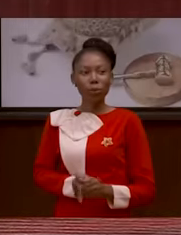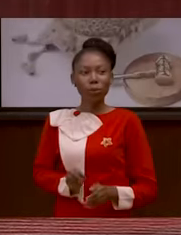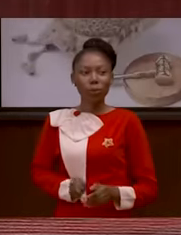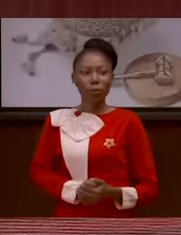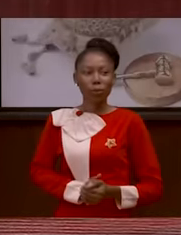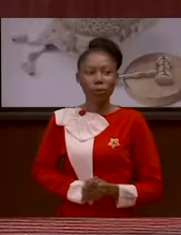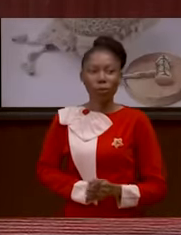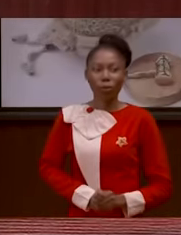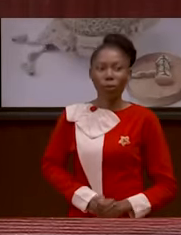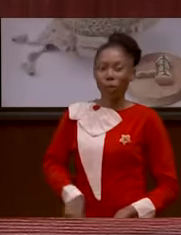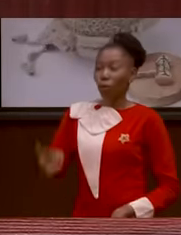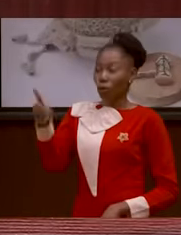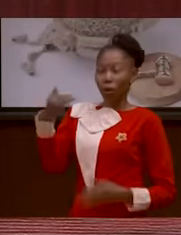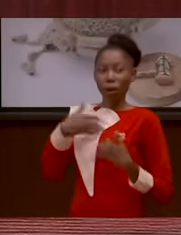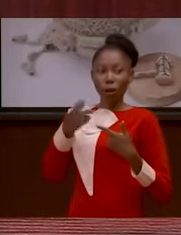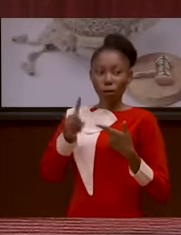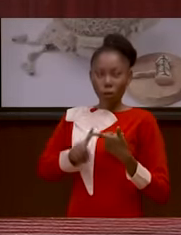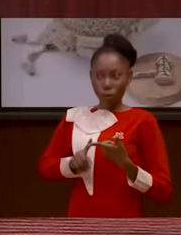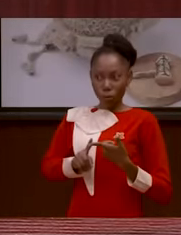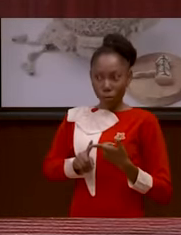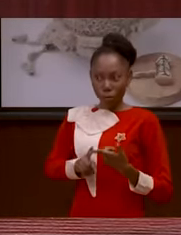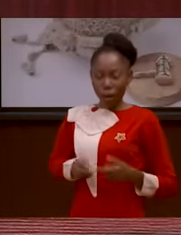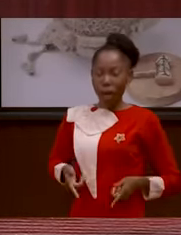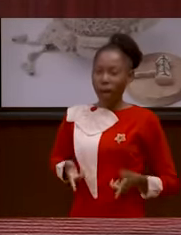you have to allow the children to mingle.